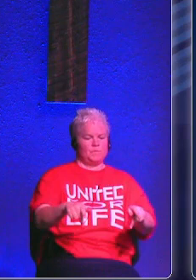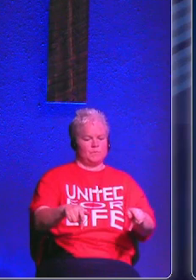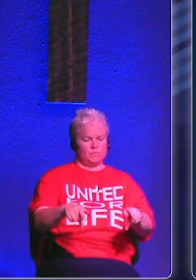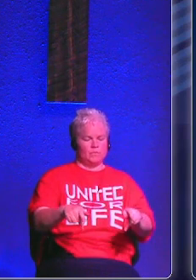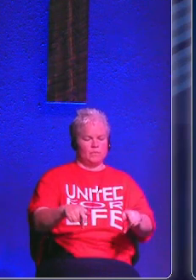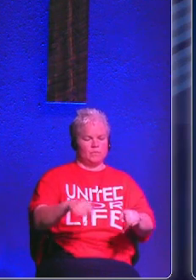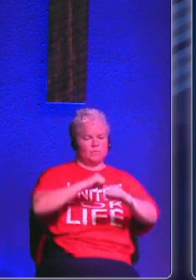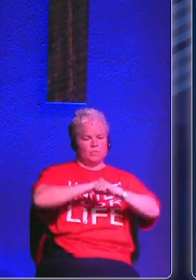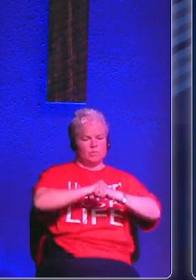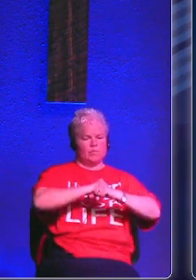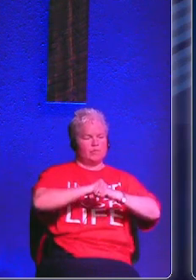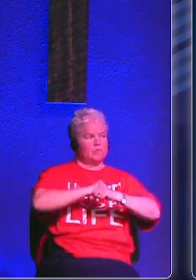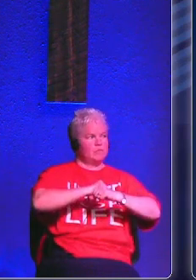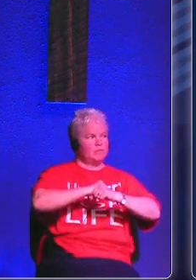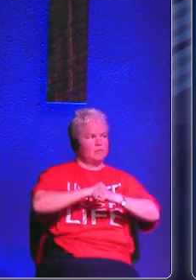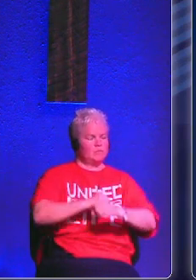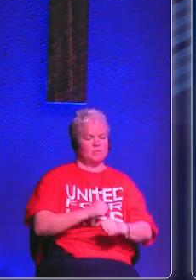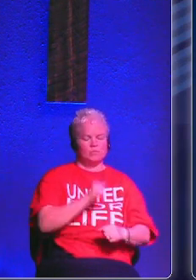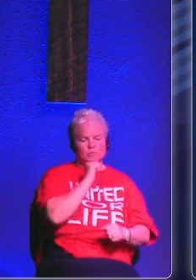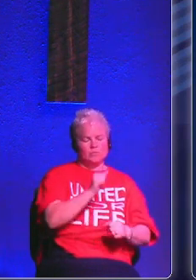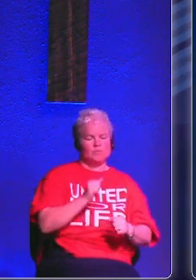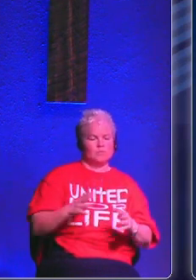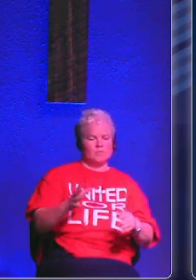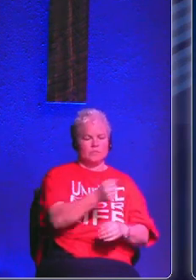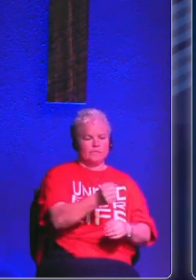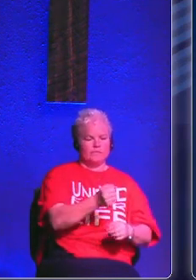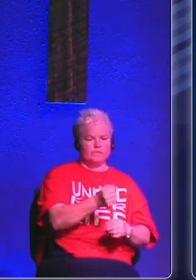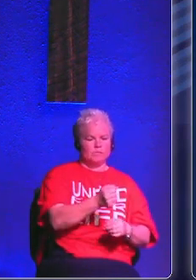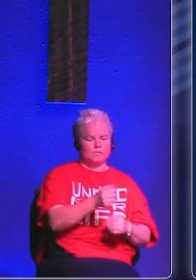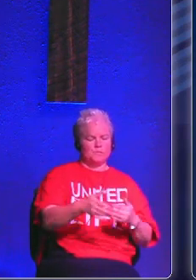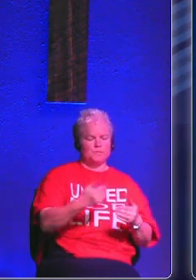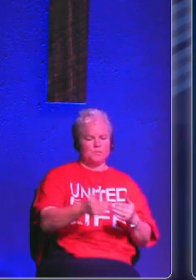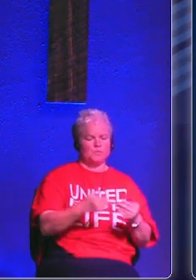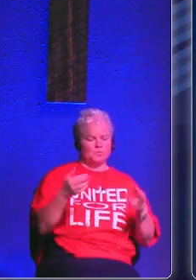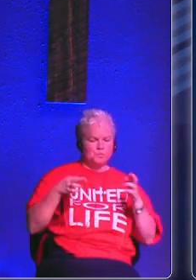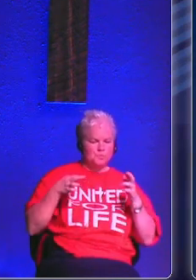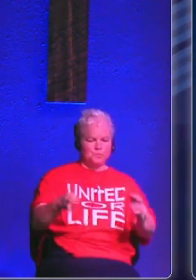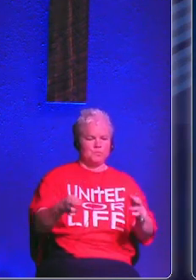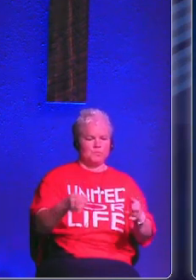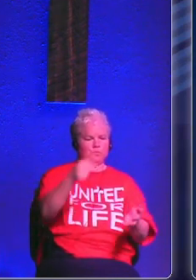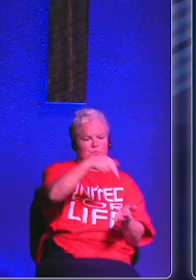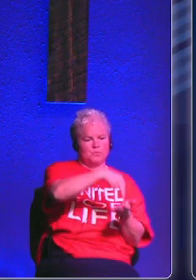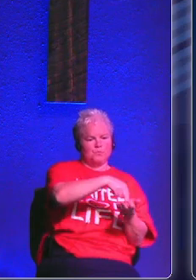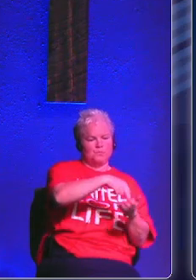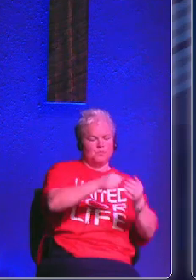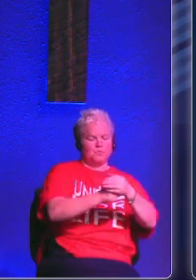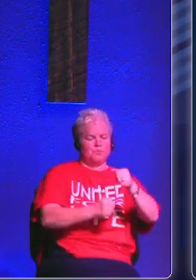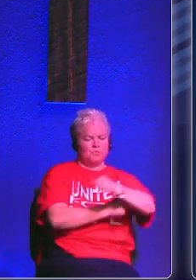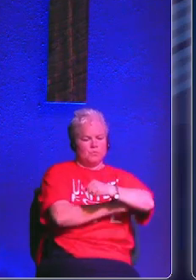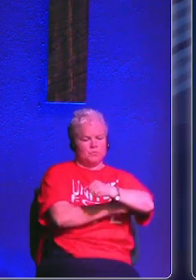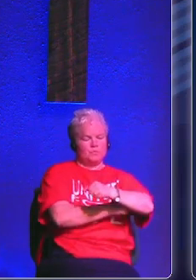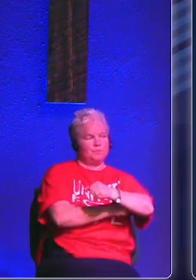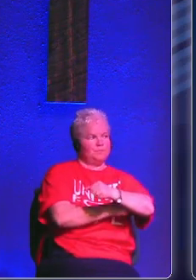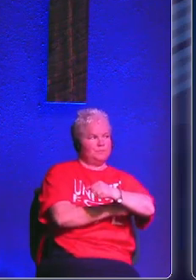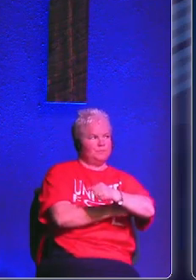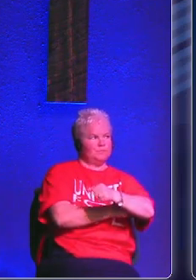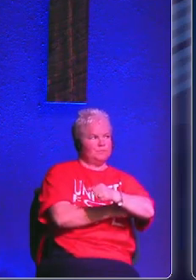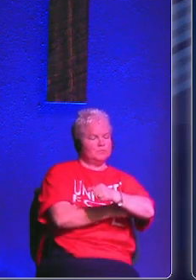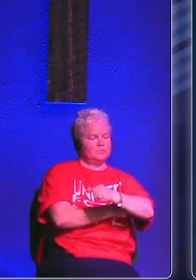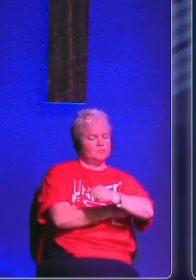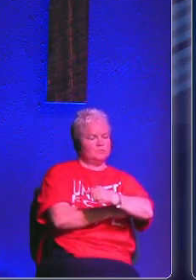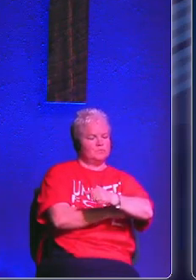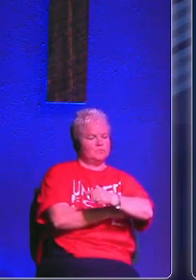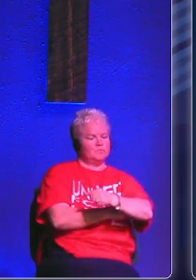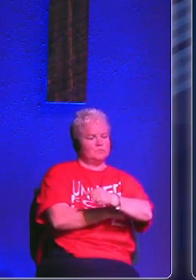of least resistance. Don't take the easy road. Stand firm in me, even if it